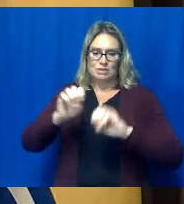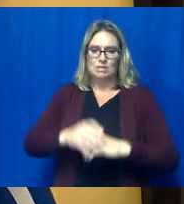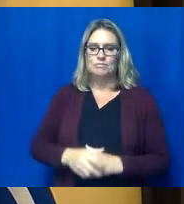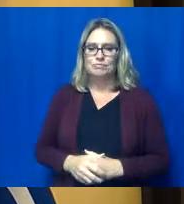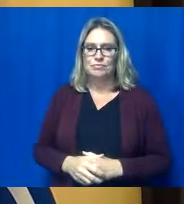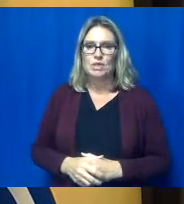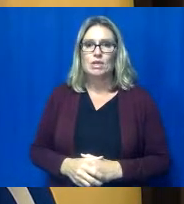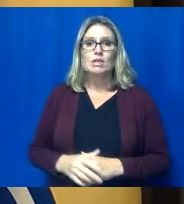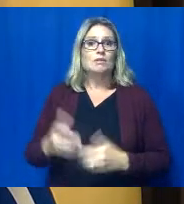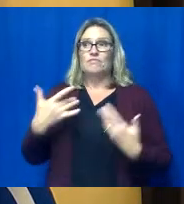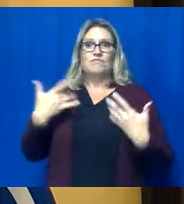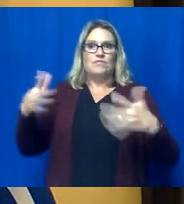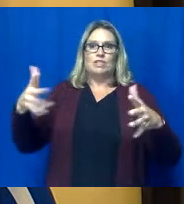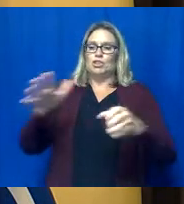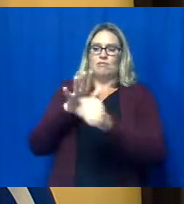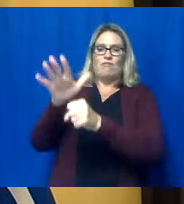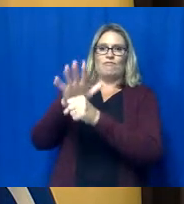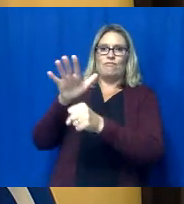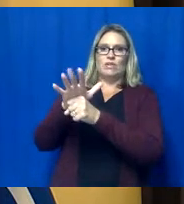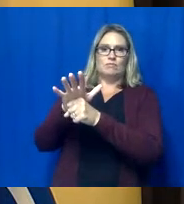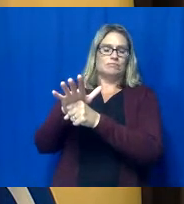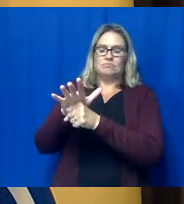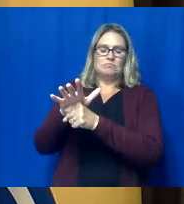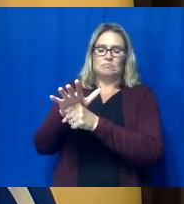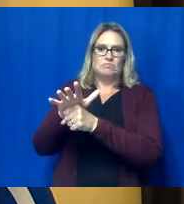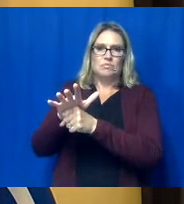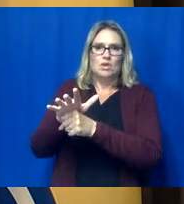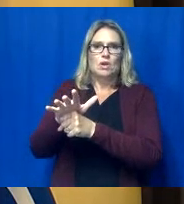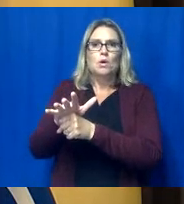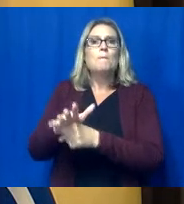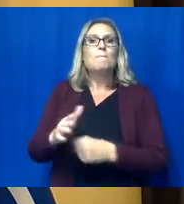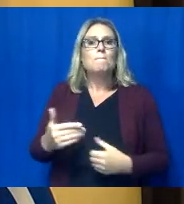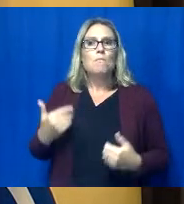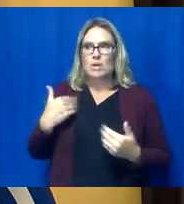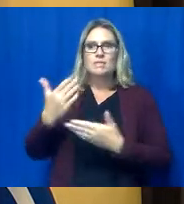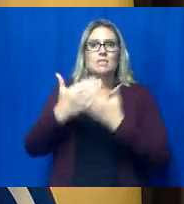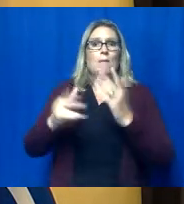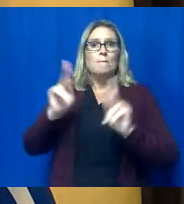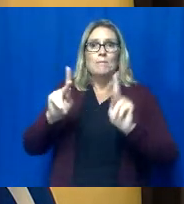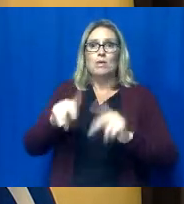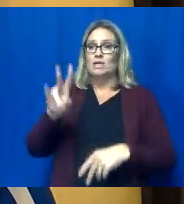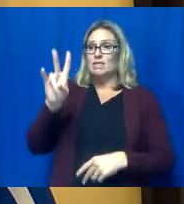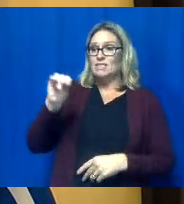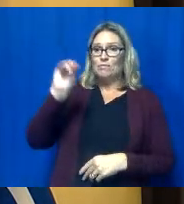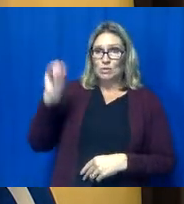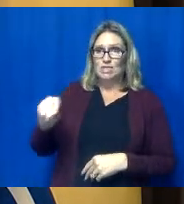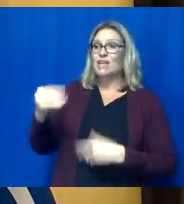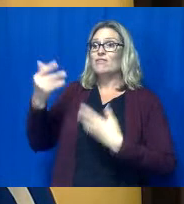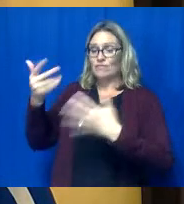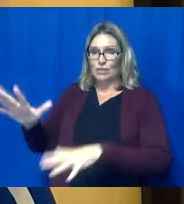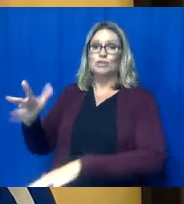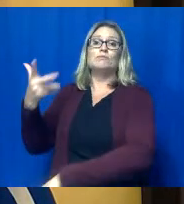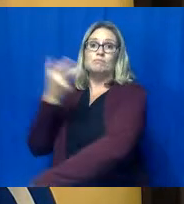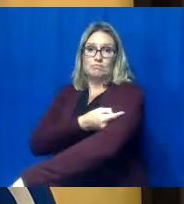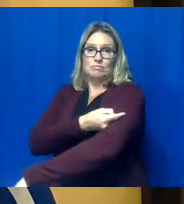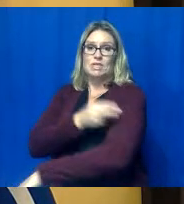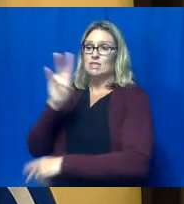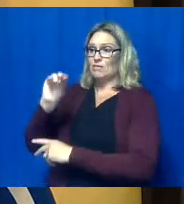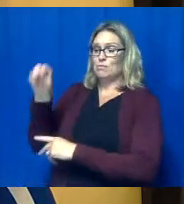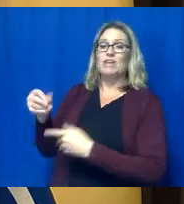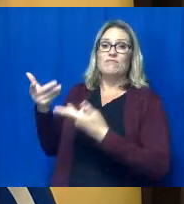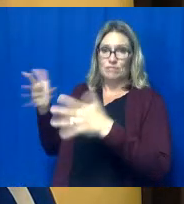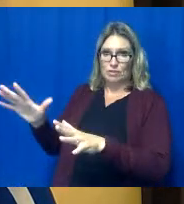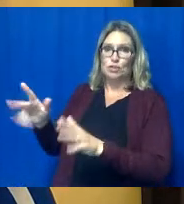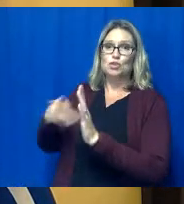over. We have had a significant fraction of our population, 70% plus, have the vaccination. And